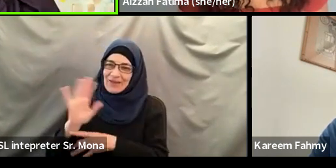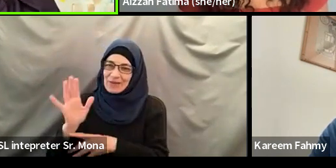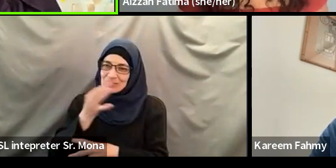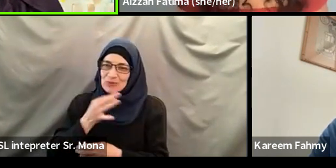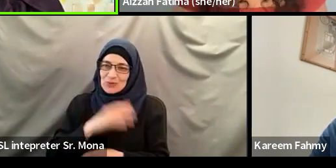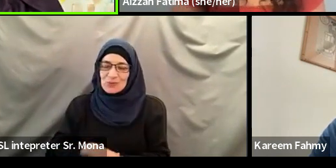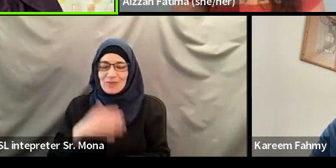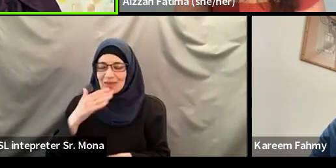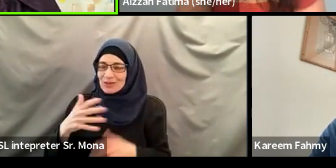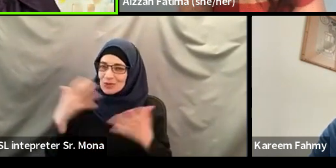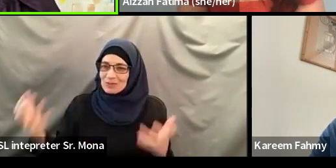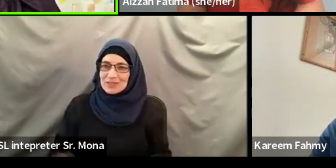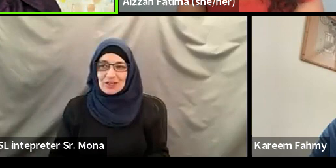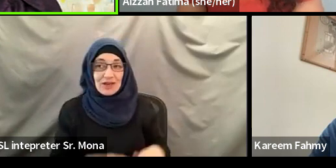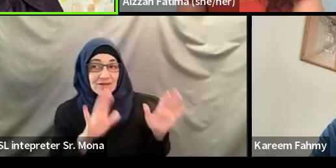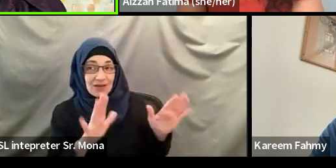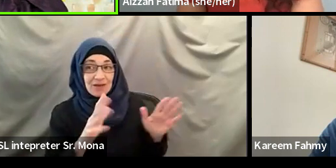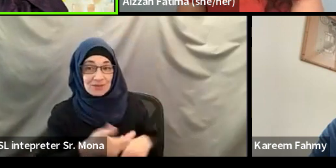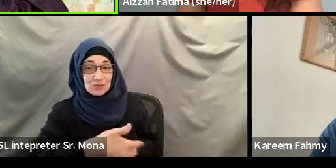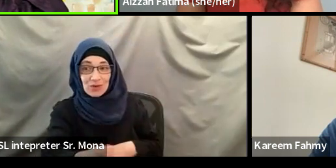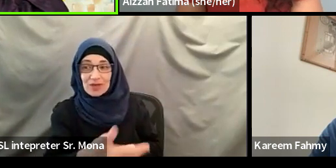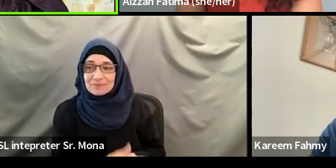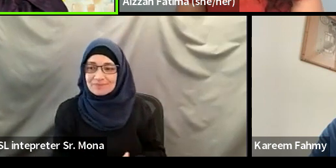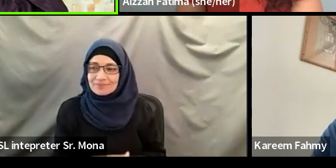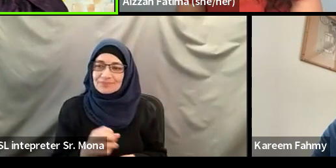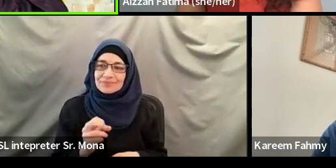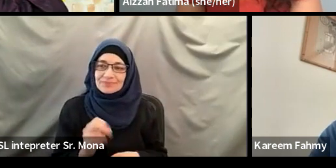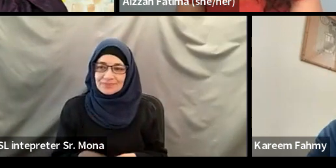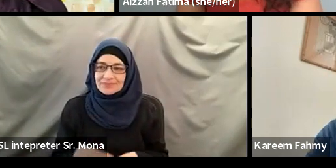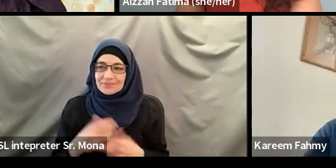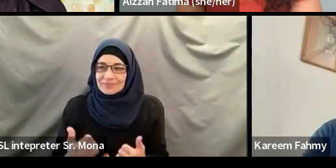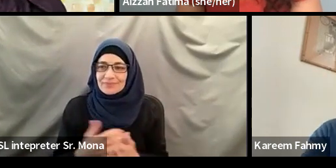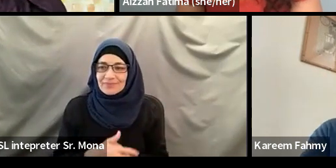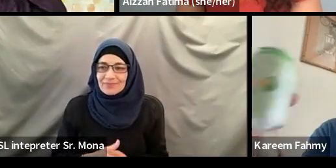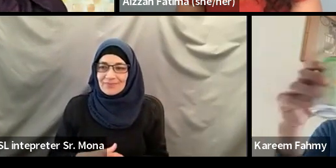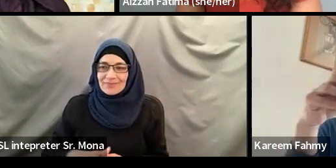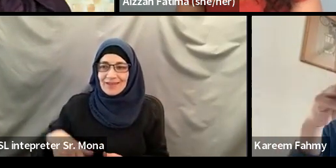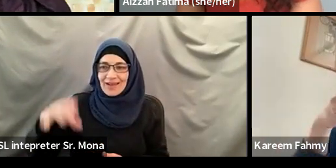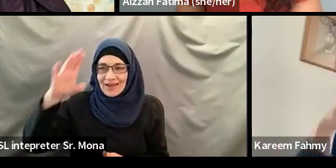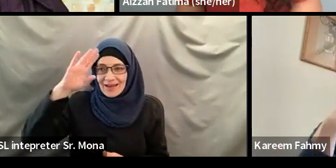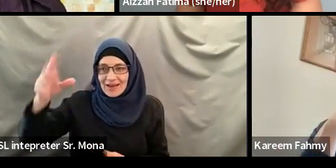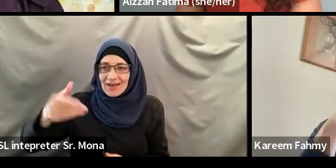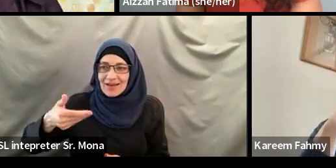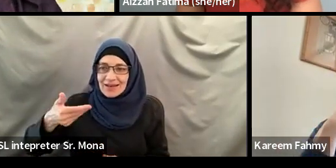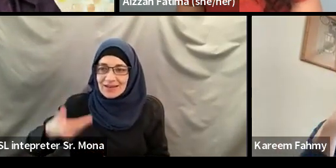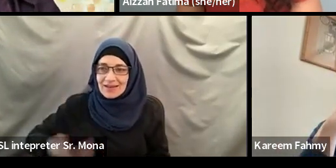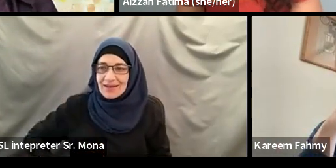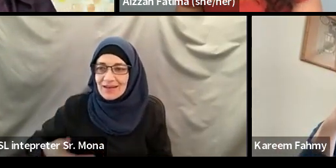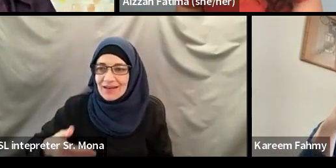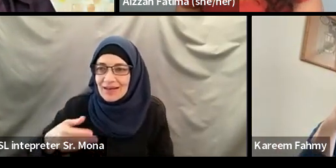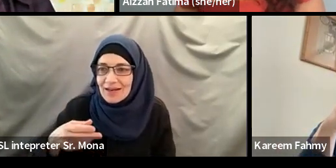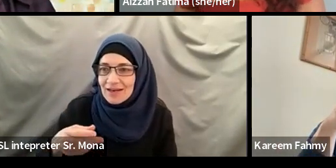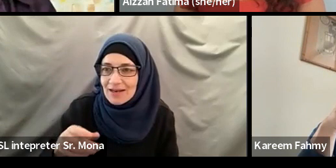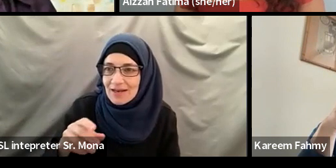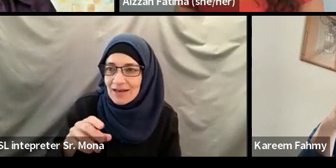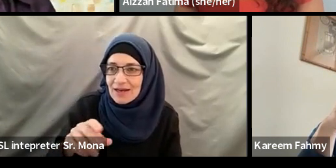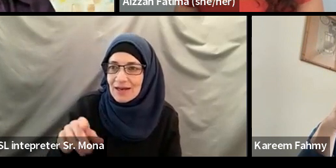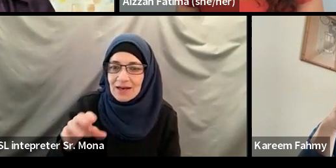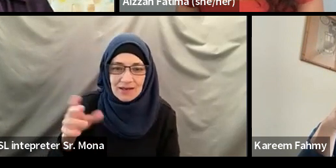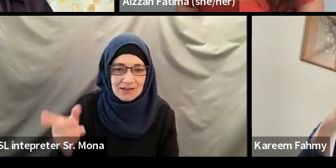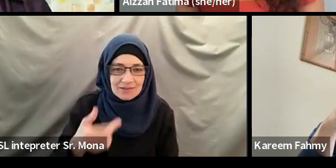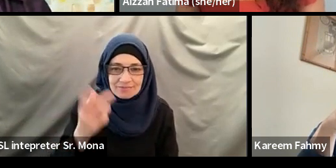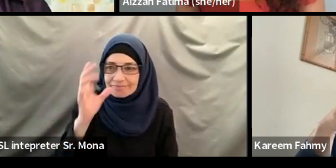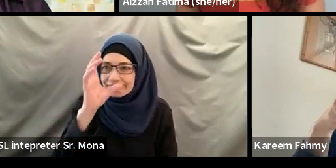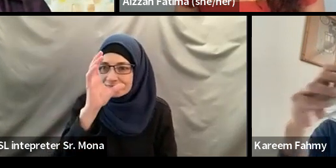Fabulous. Welcome. Rehana. Hi, I'm Rehana Lew Mirza, pronouns she, her.